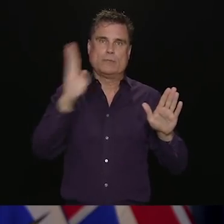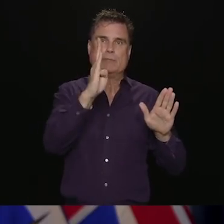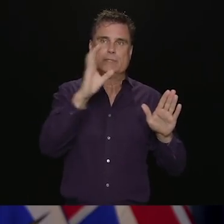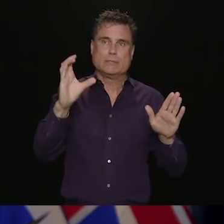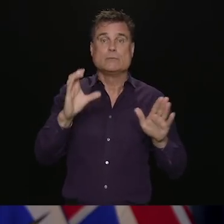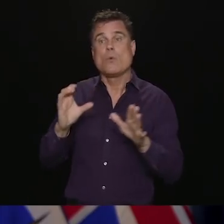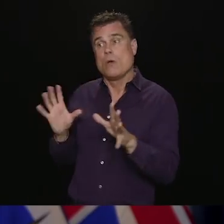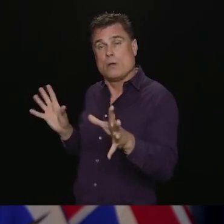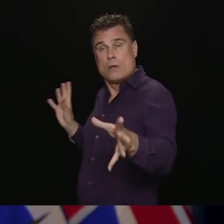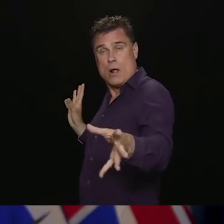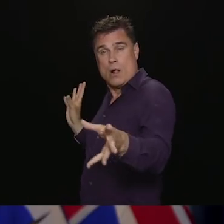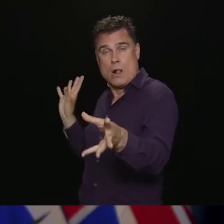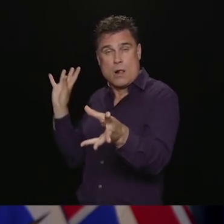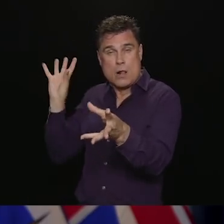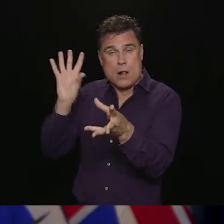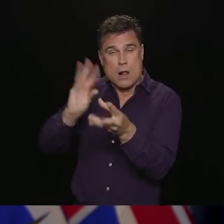to